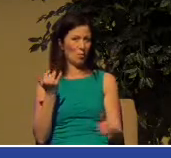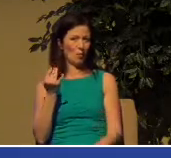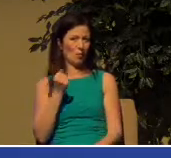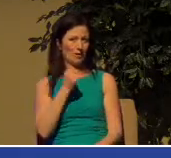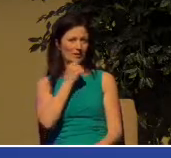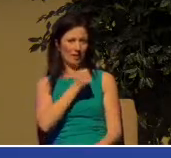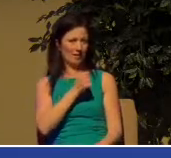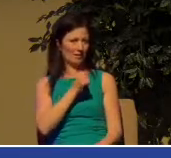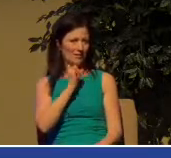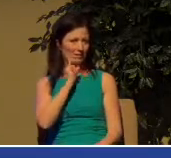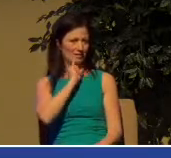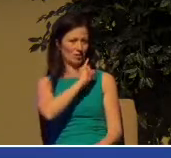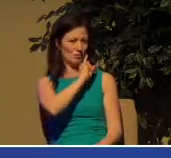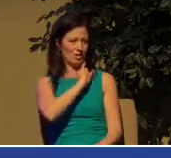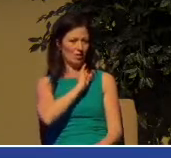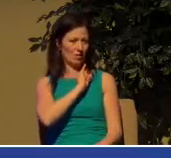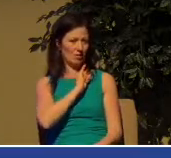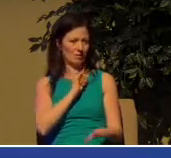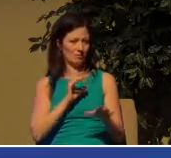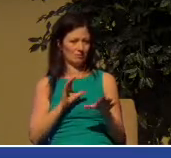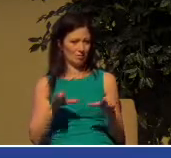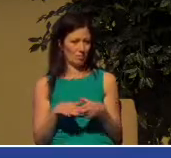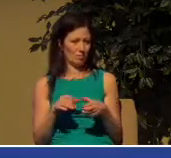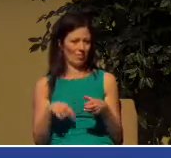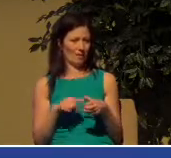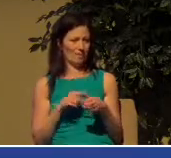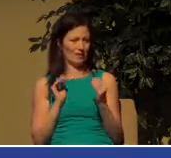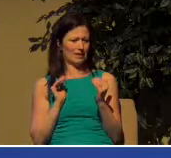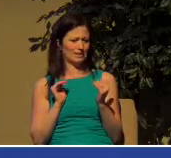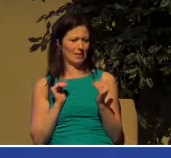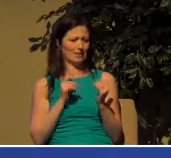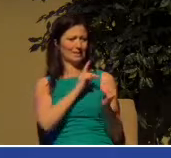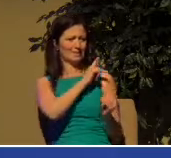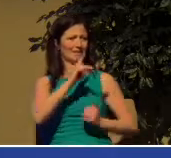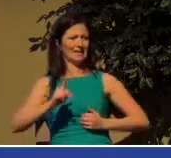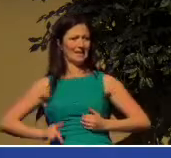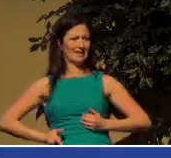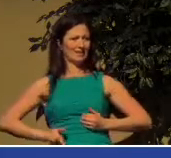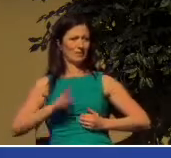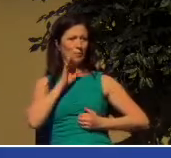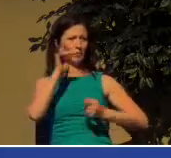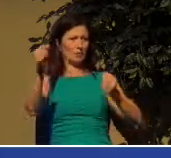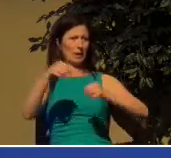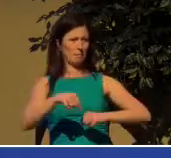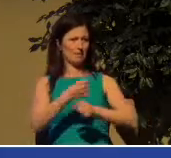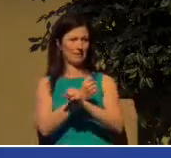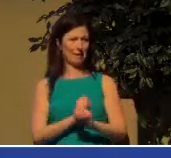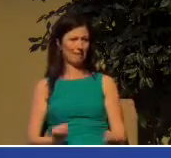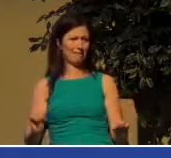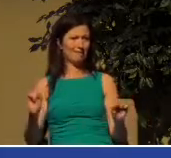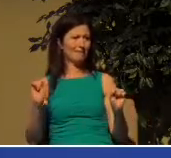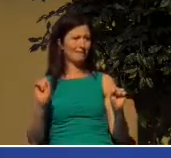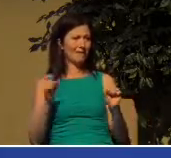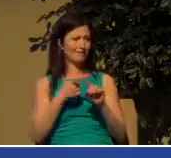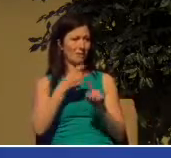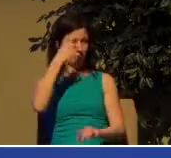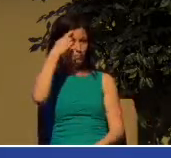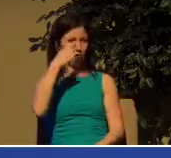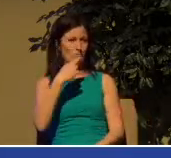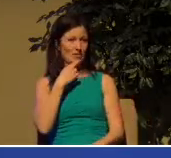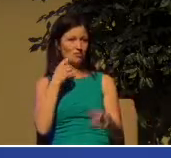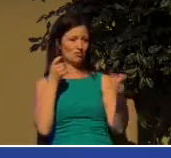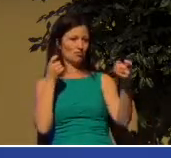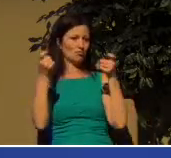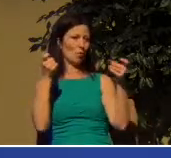that the Israelites had an expectation of a king who would bring deliverance from Roman